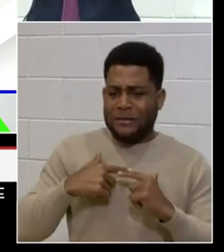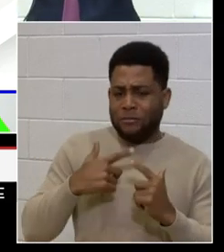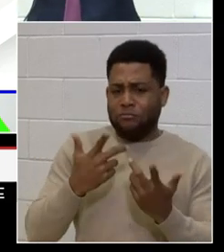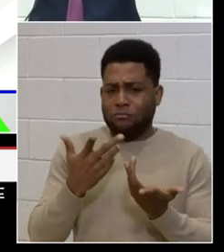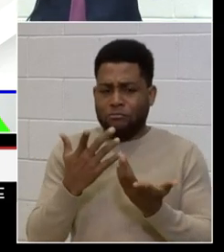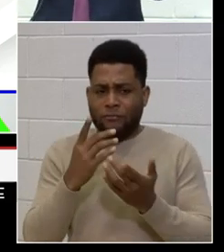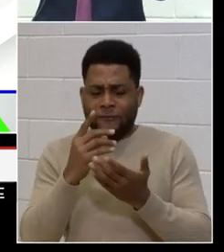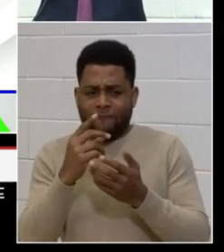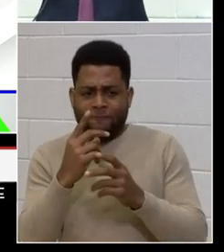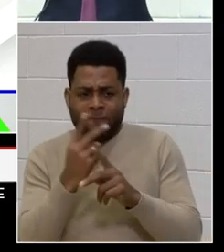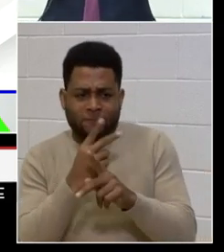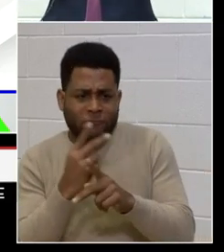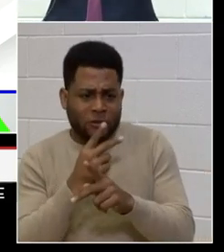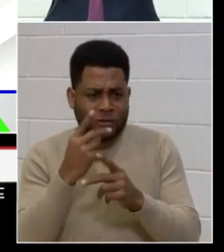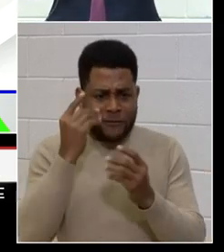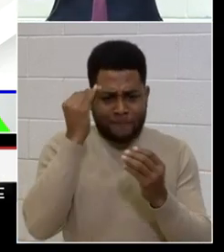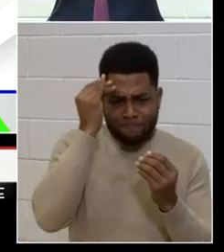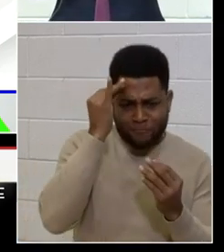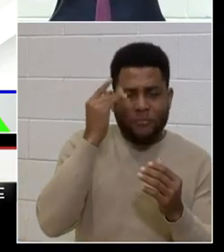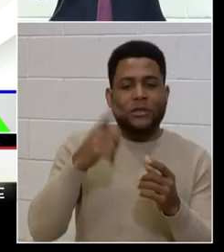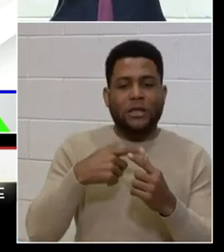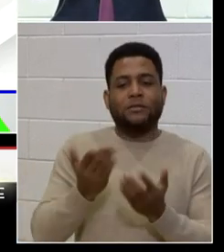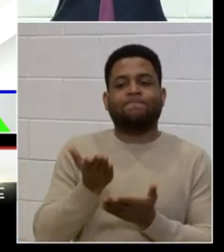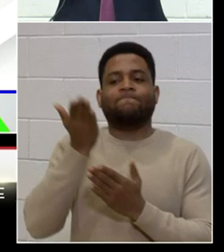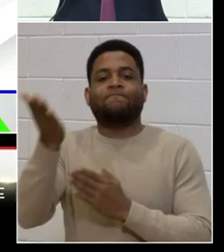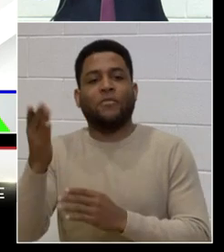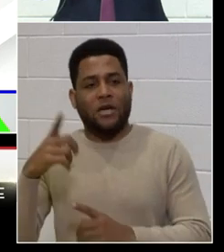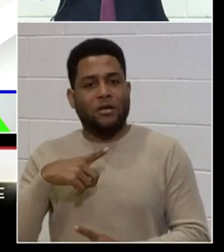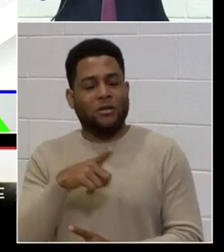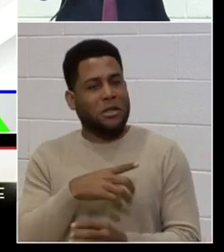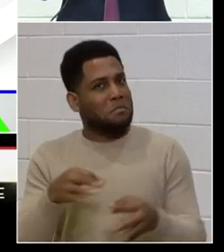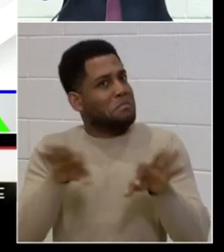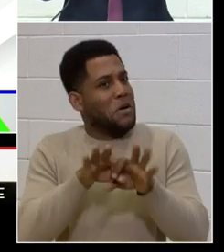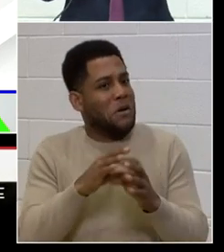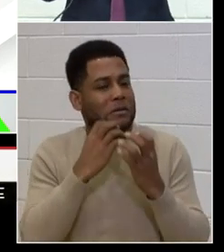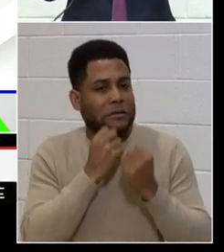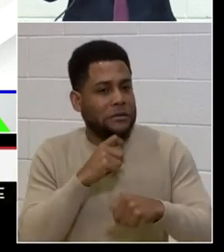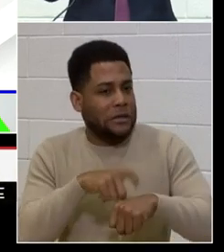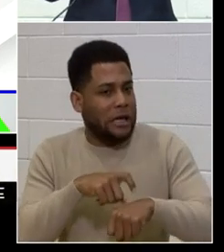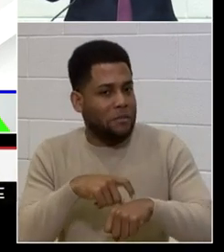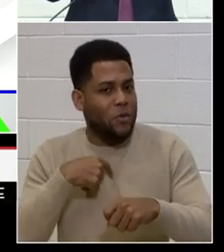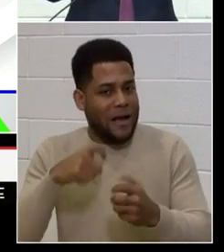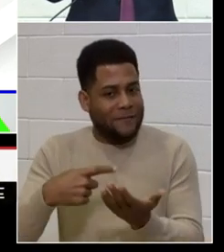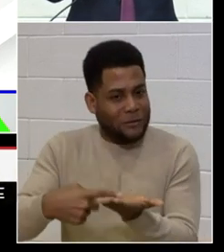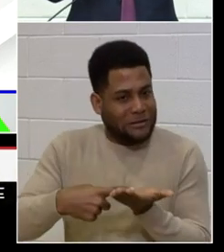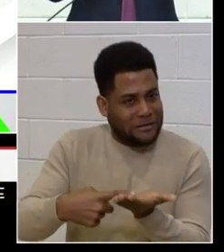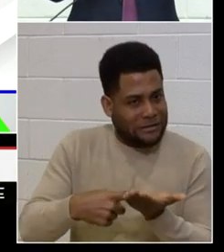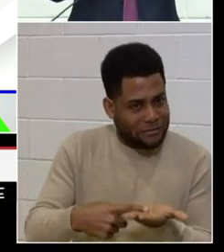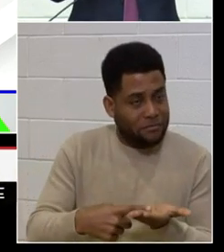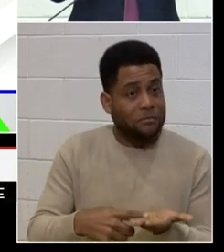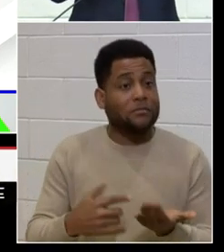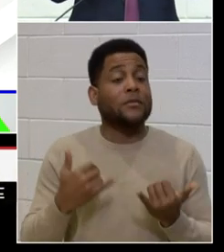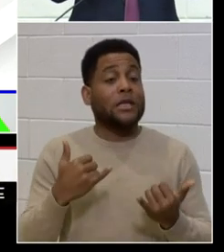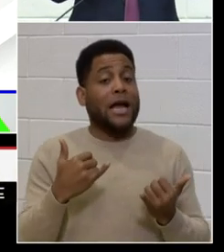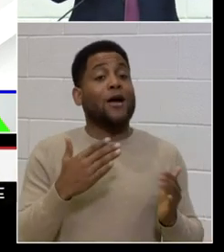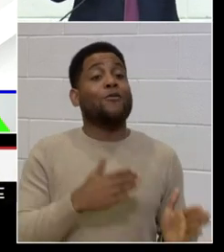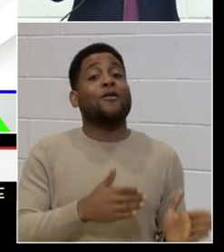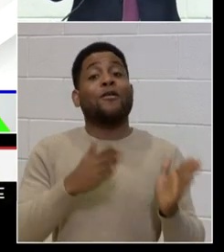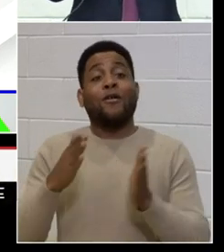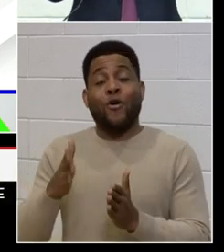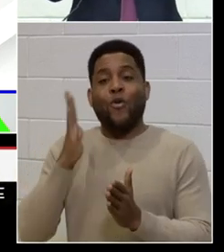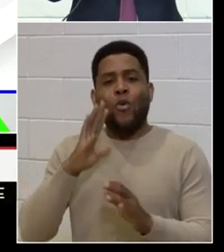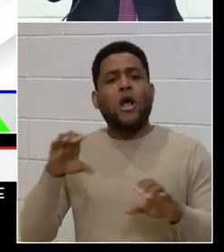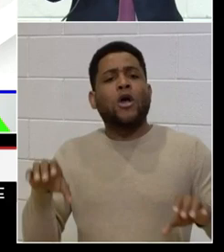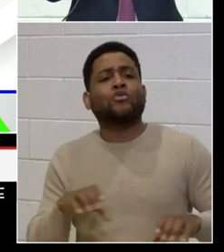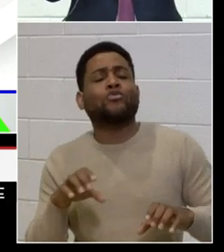process. Then we really go through the period of execution and accountability, spending what we say we will, doing what we say we're going to do,